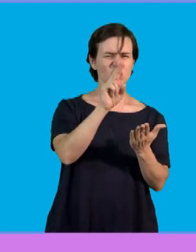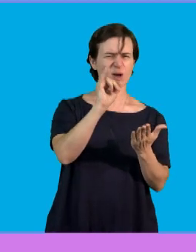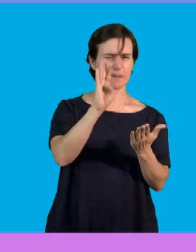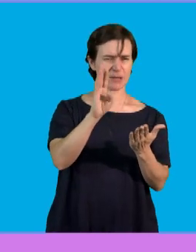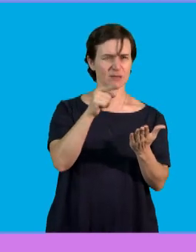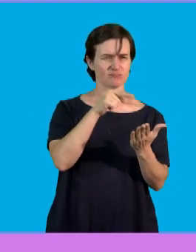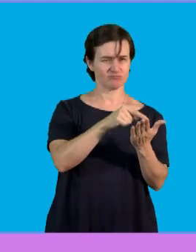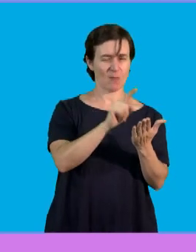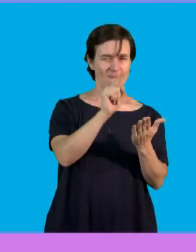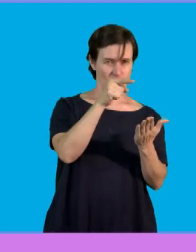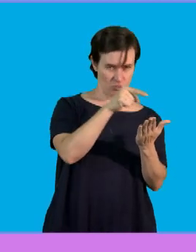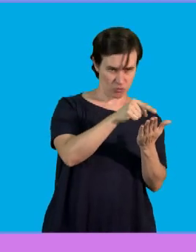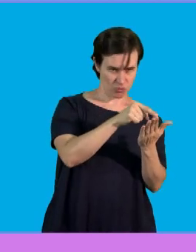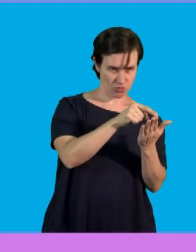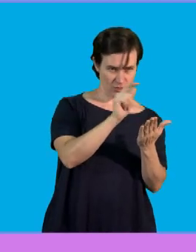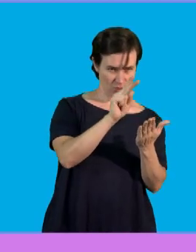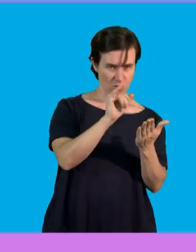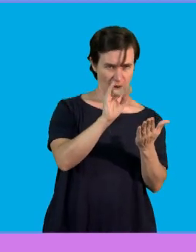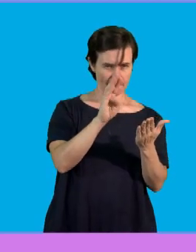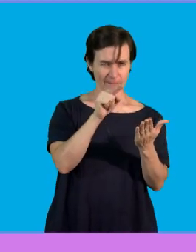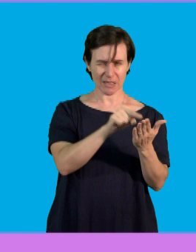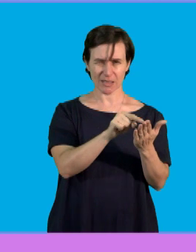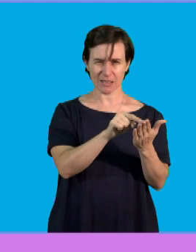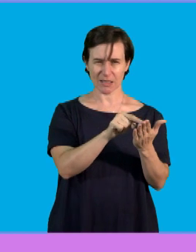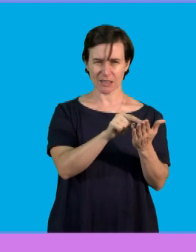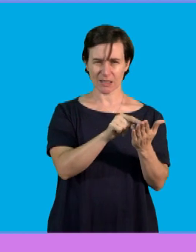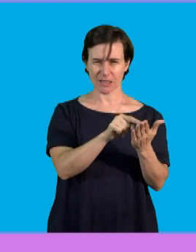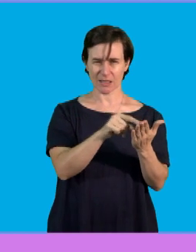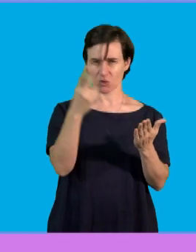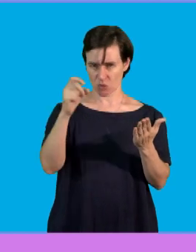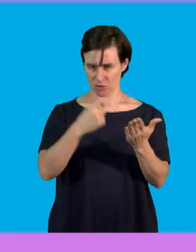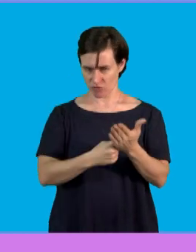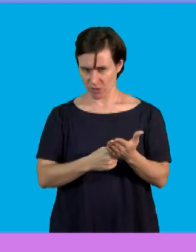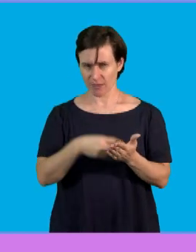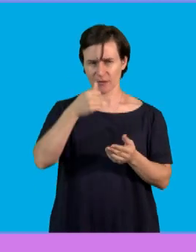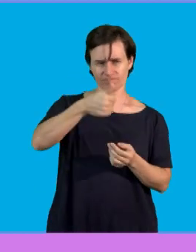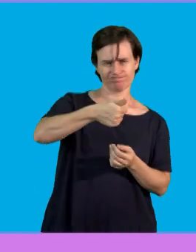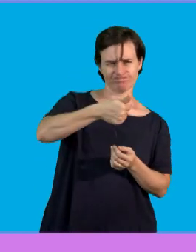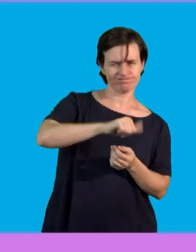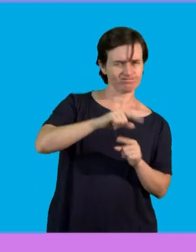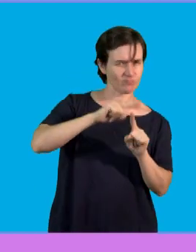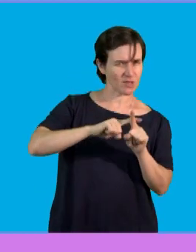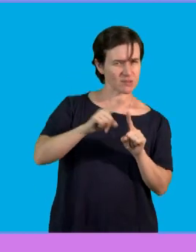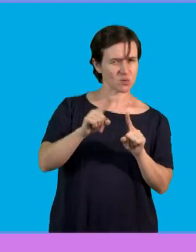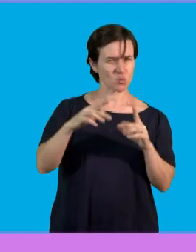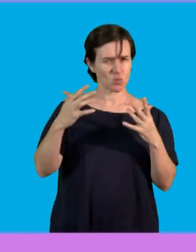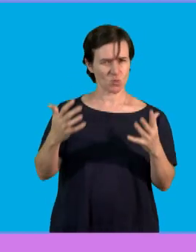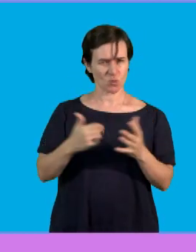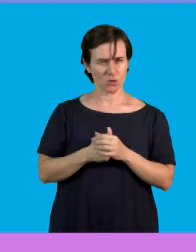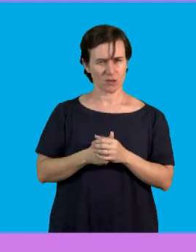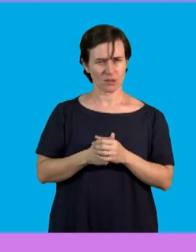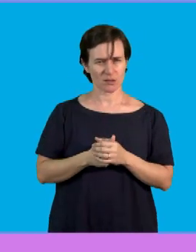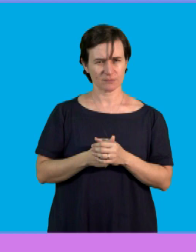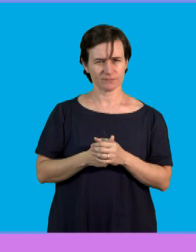our first transaction, of which it was 20 Rand plus. You go down, you have